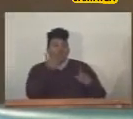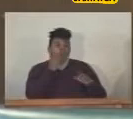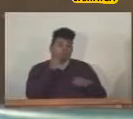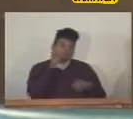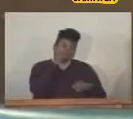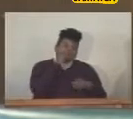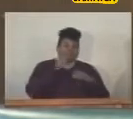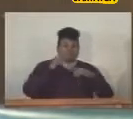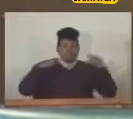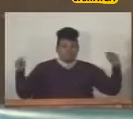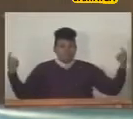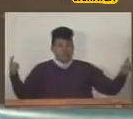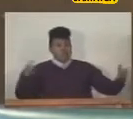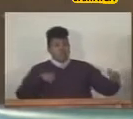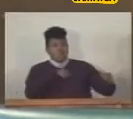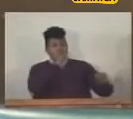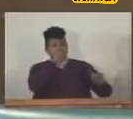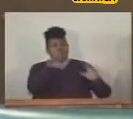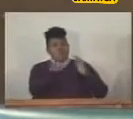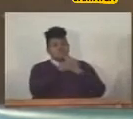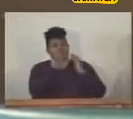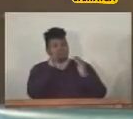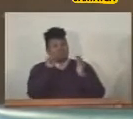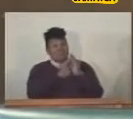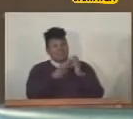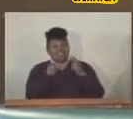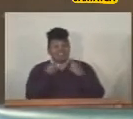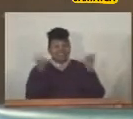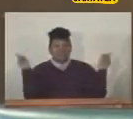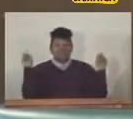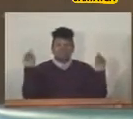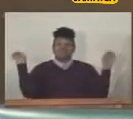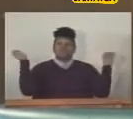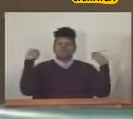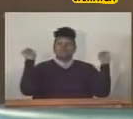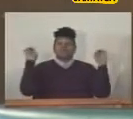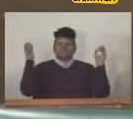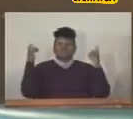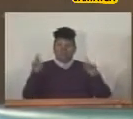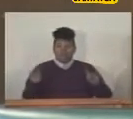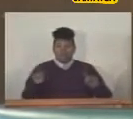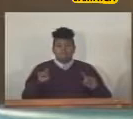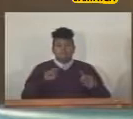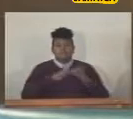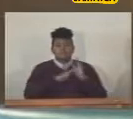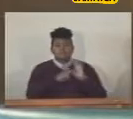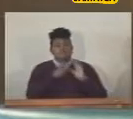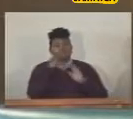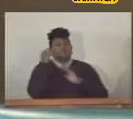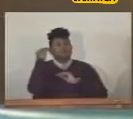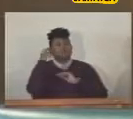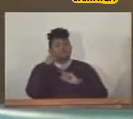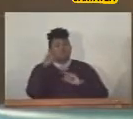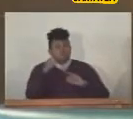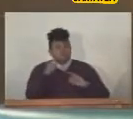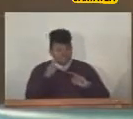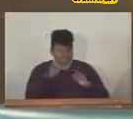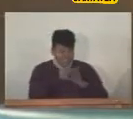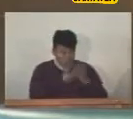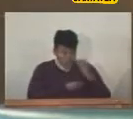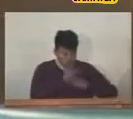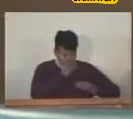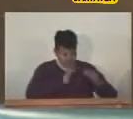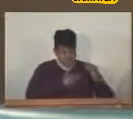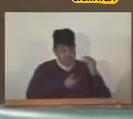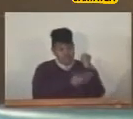skin, we must also realize that the declaration of a state of emergency would be expected to shake the economy of our